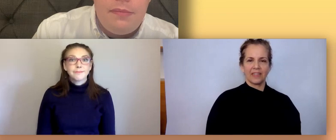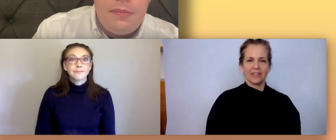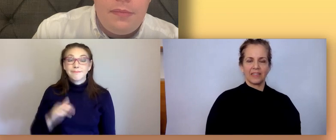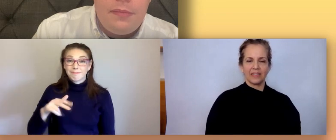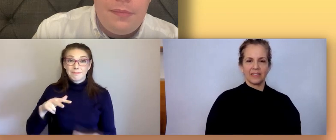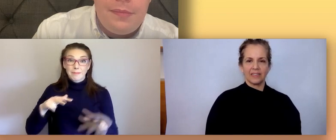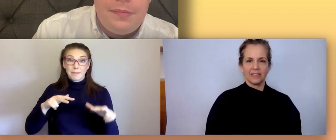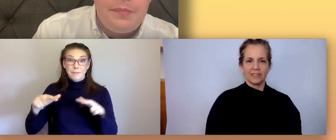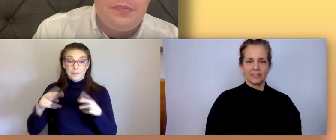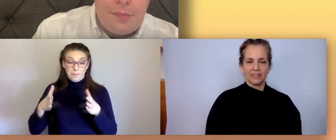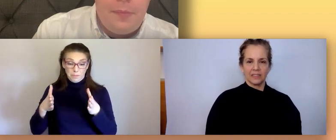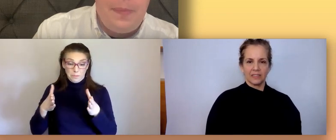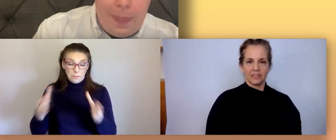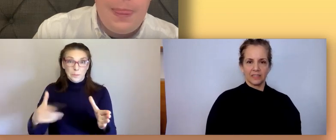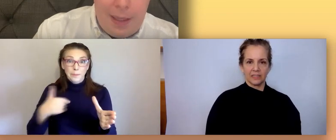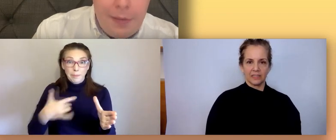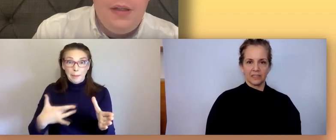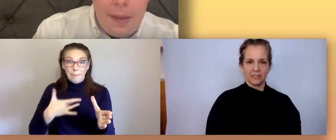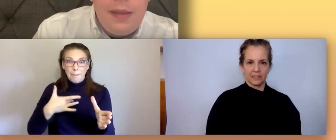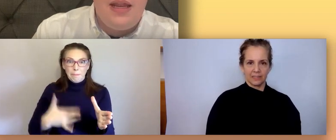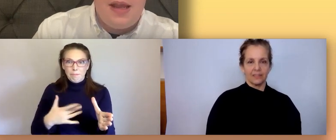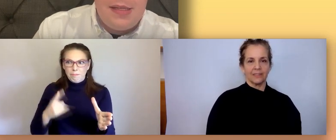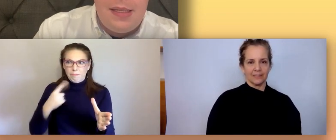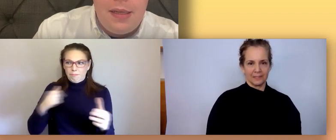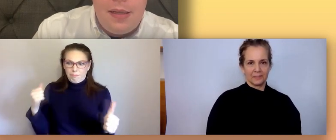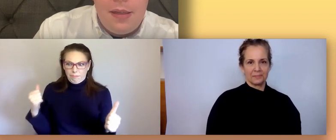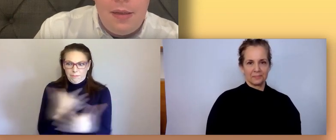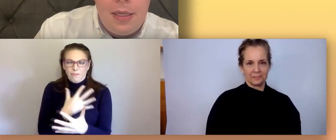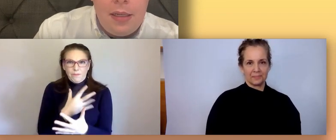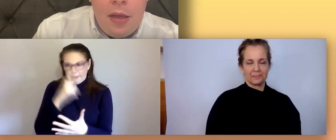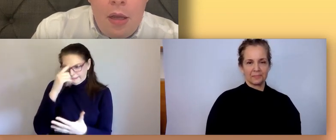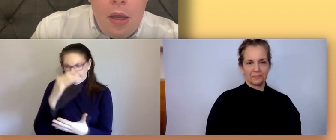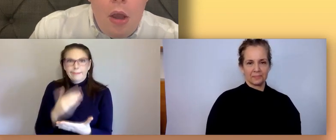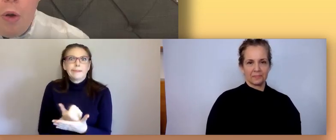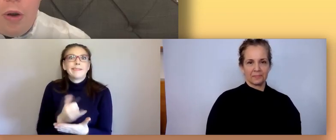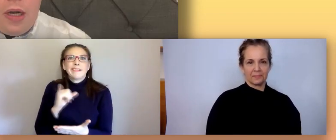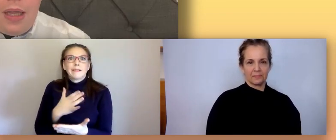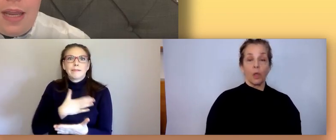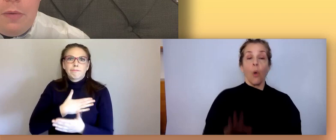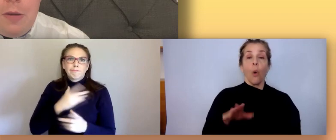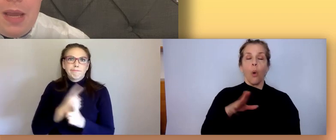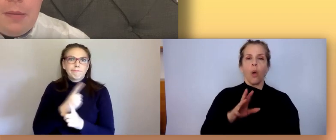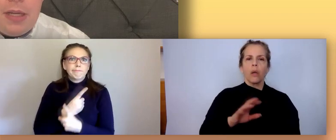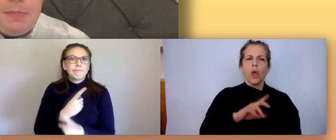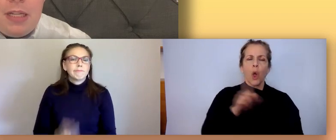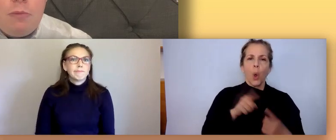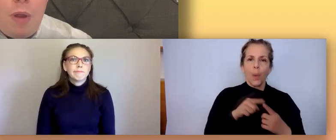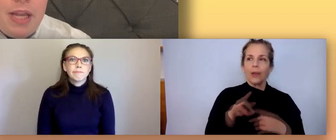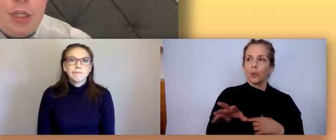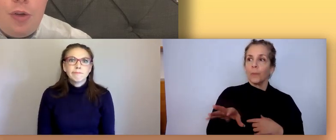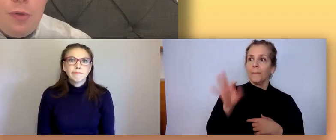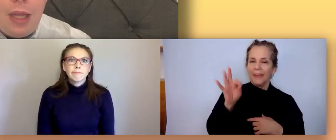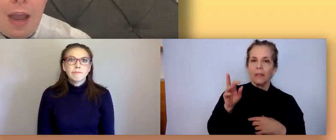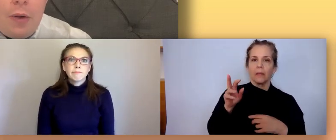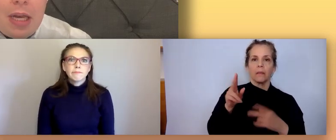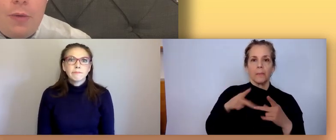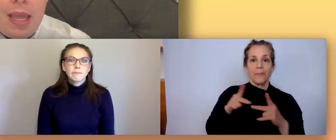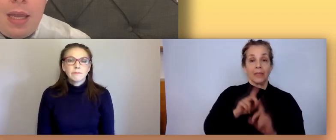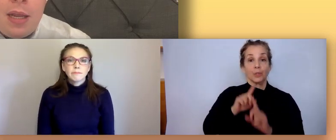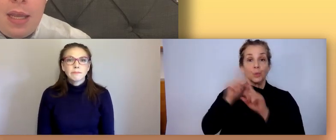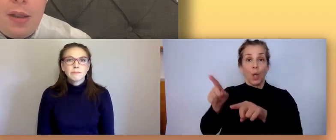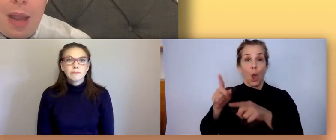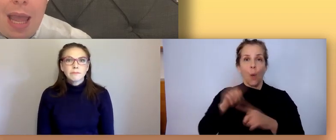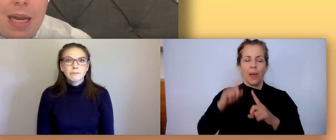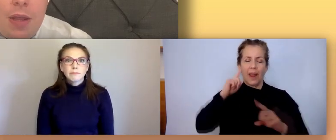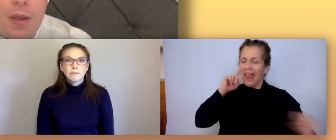Or panic attacks out on the sidewalk like usual. Or like when you pick a place but it's way too loud and you